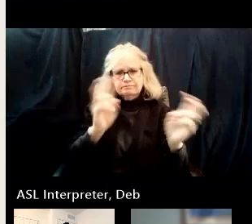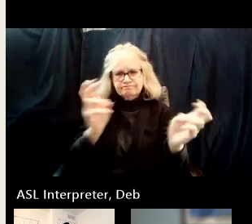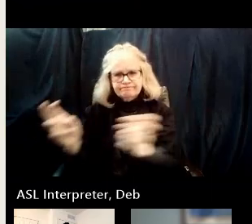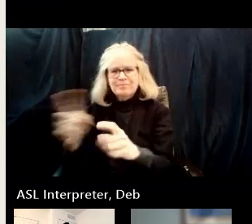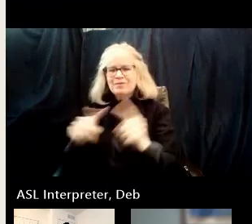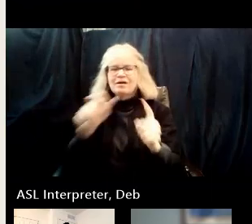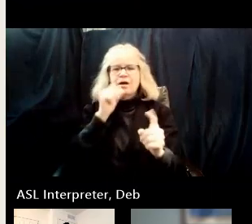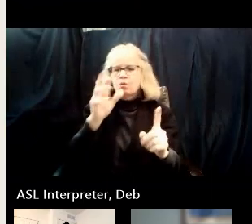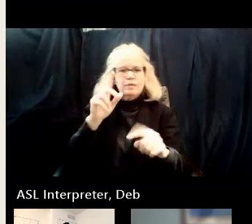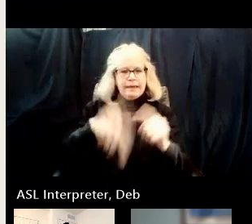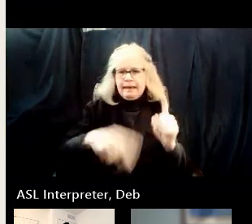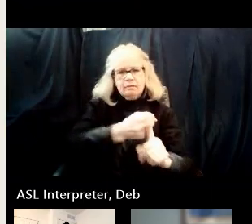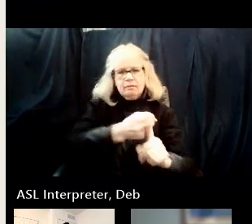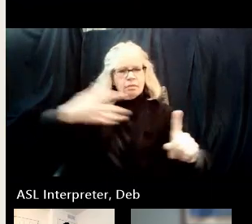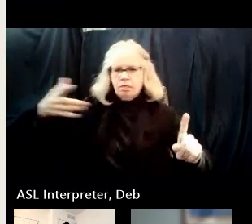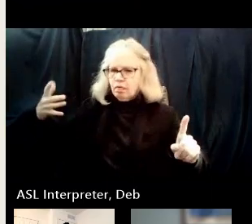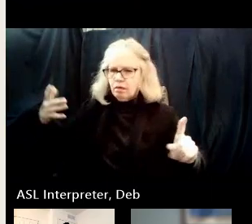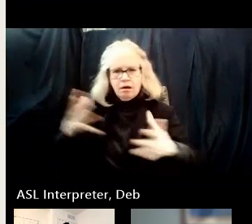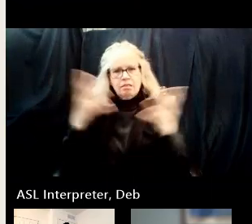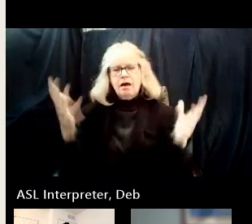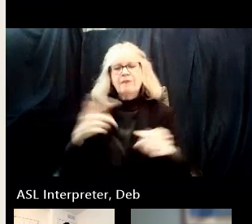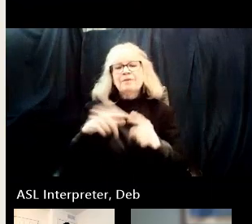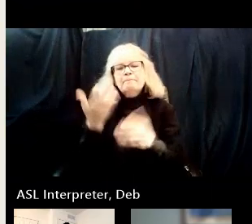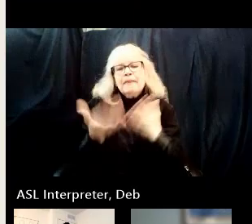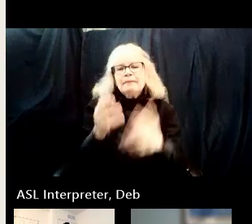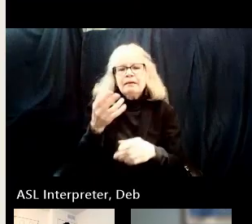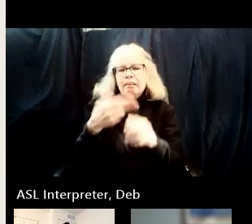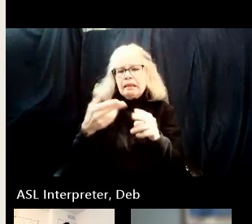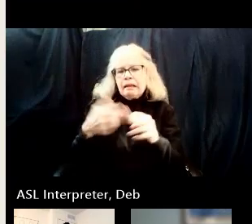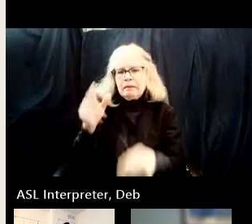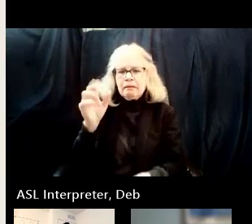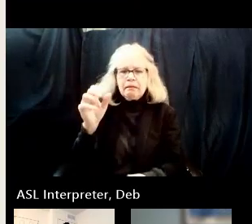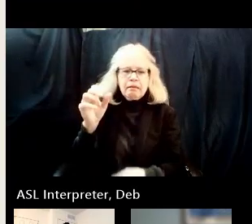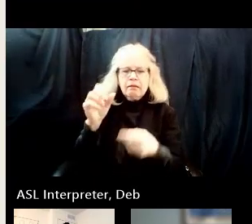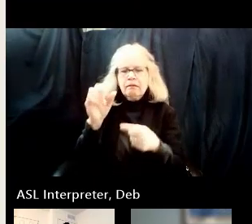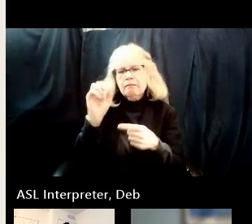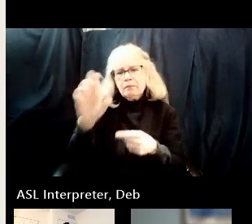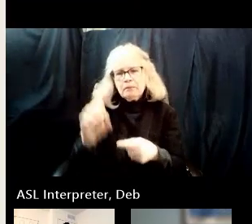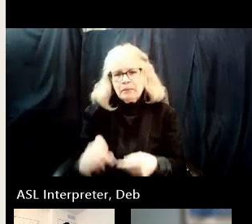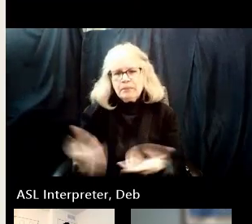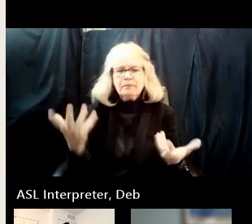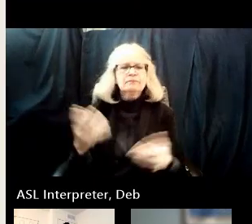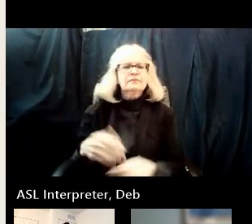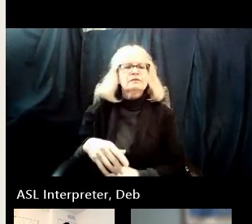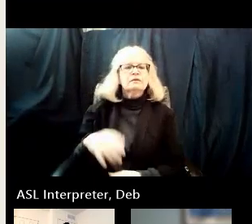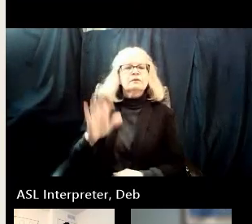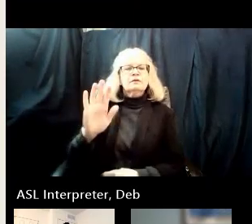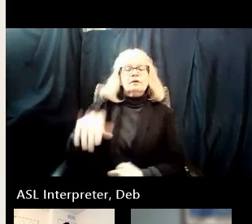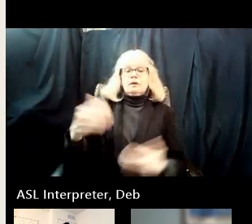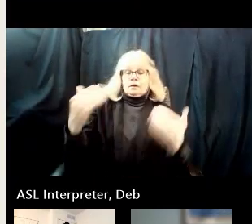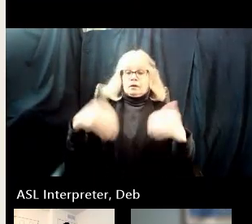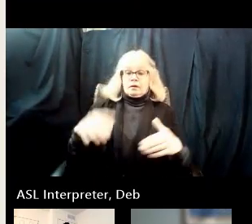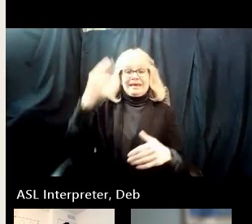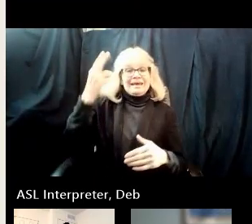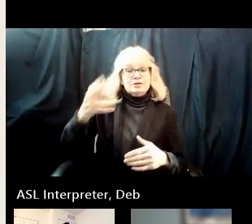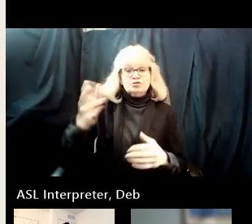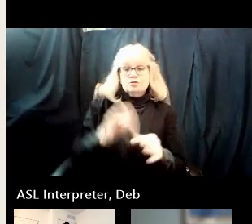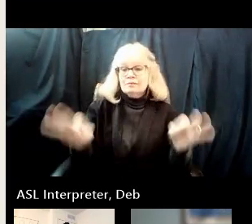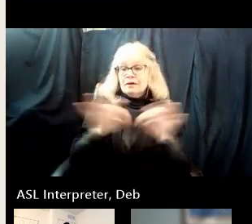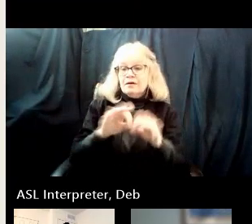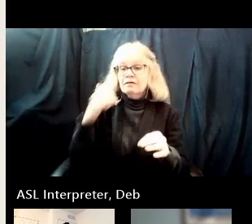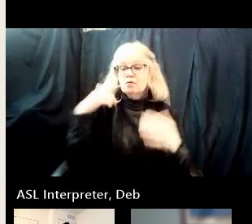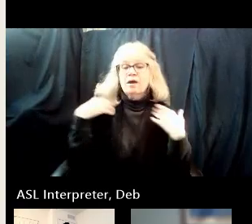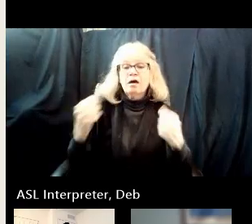hoping to share a little bit. So as we think about why history matters for health equity, the health